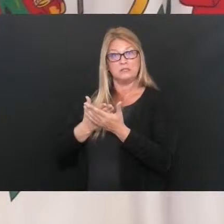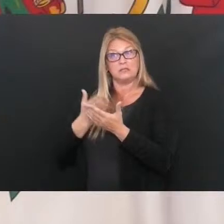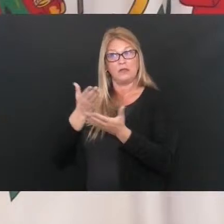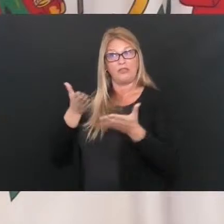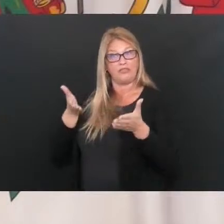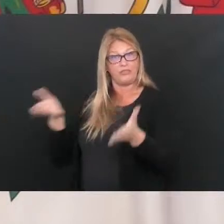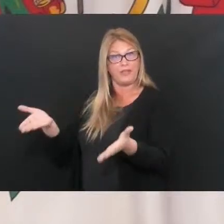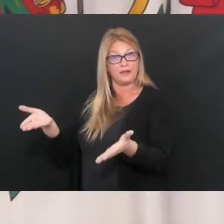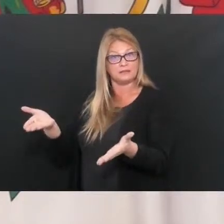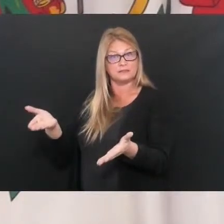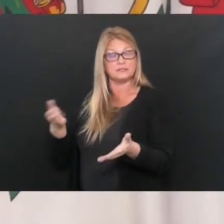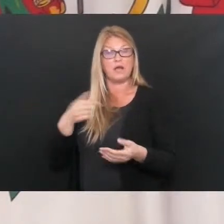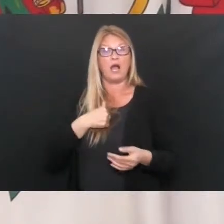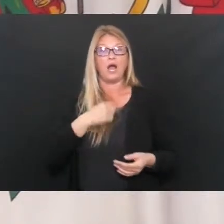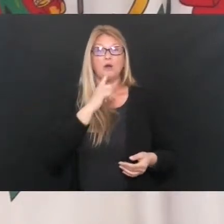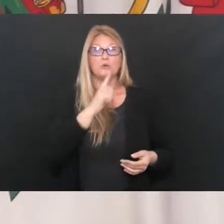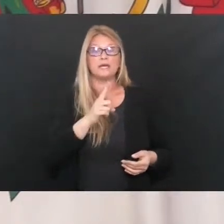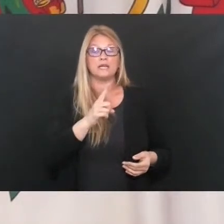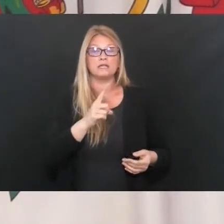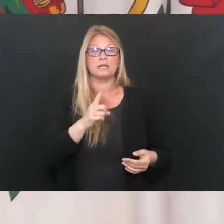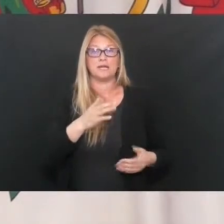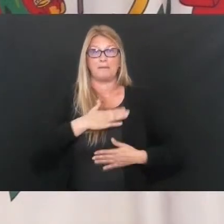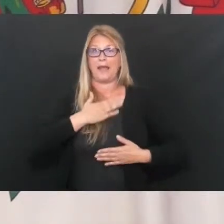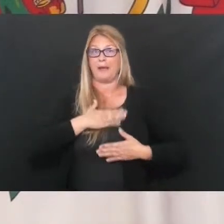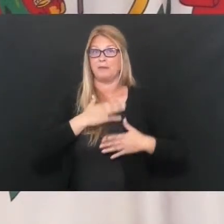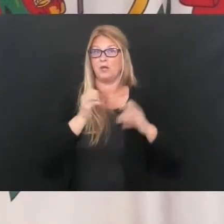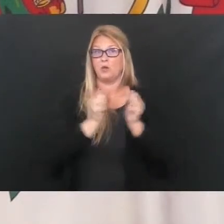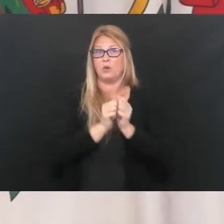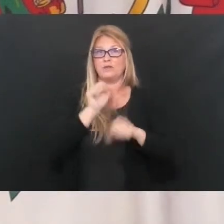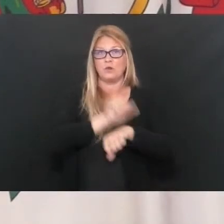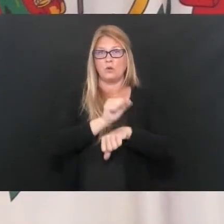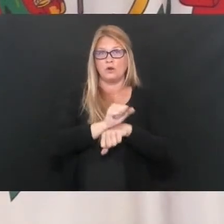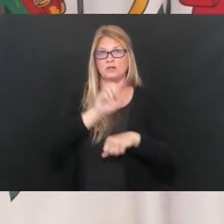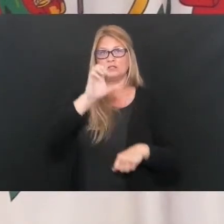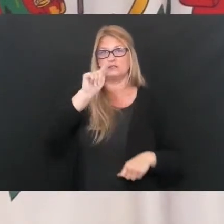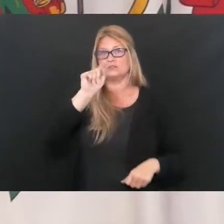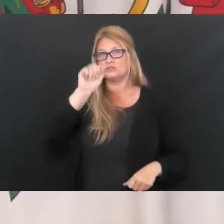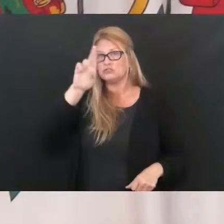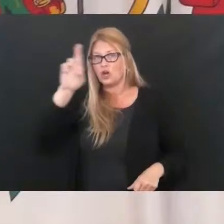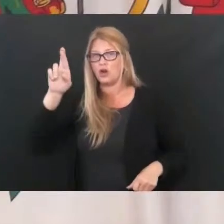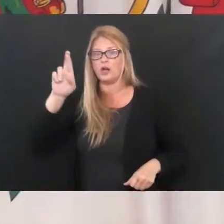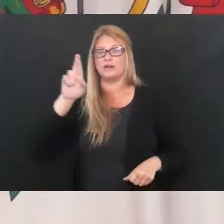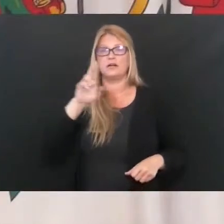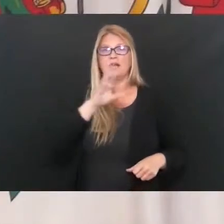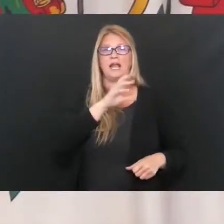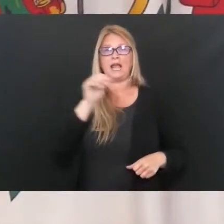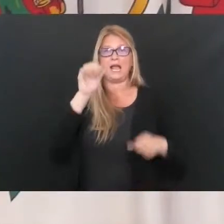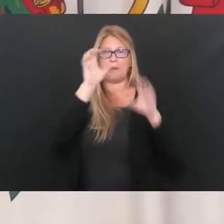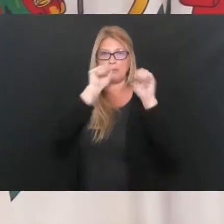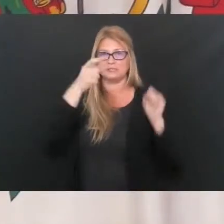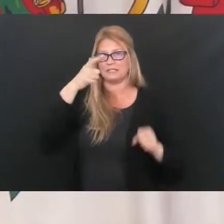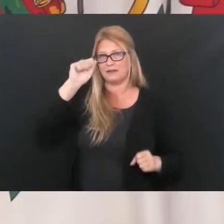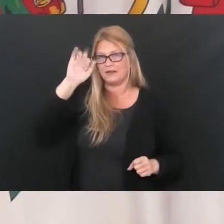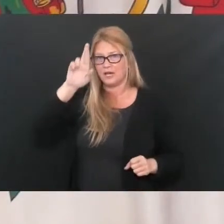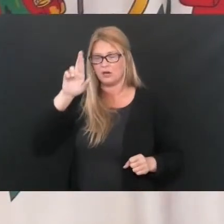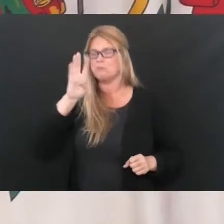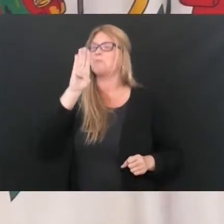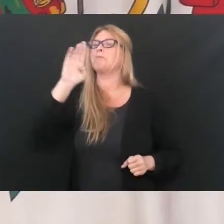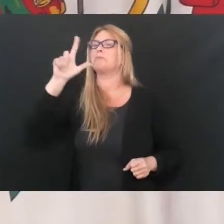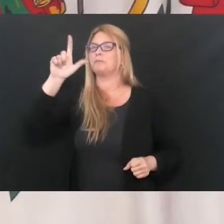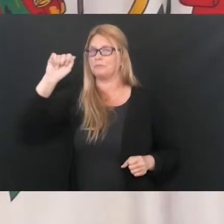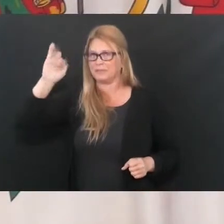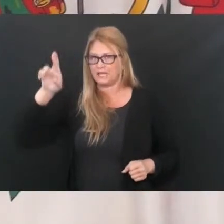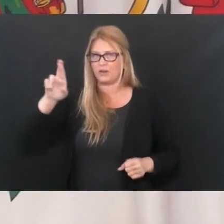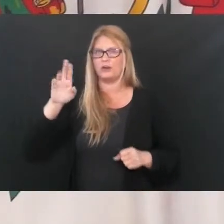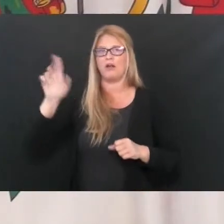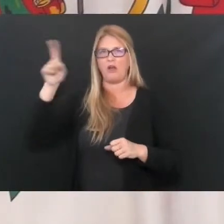I love the fact, you know, of the work that Chairman Tarr and, you know, President Blair and all the folks up there put in